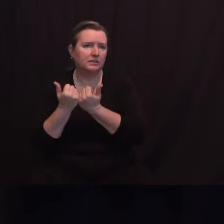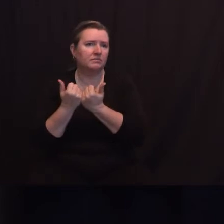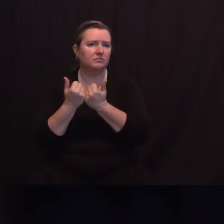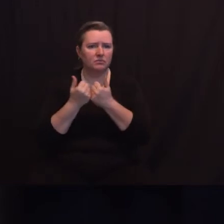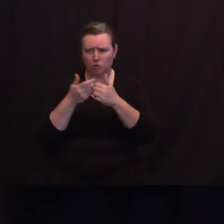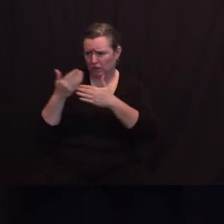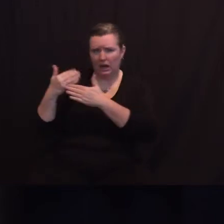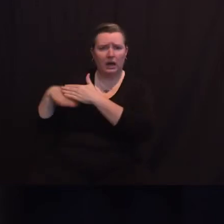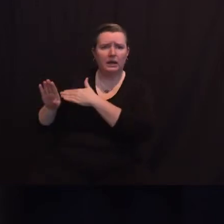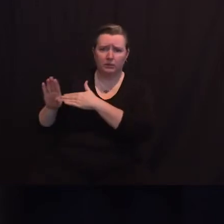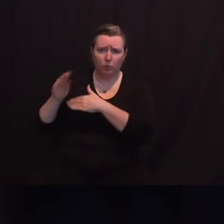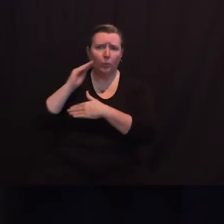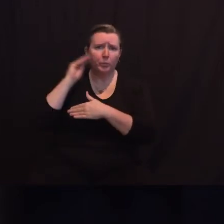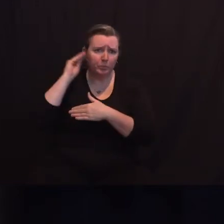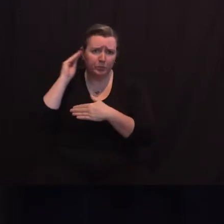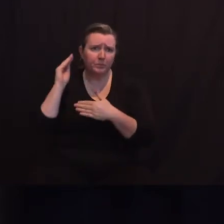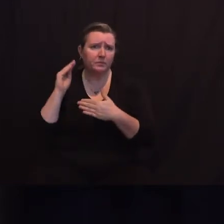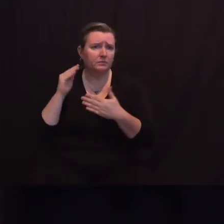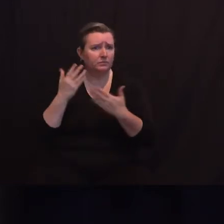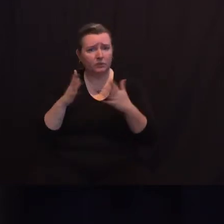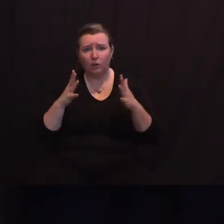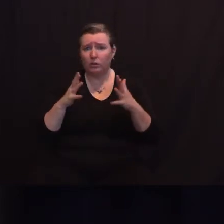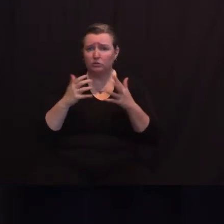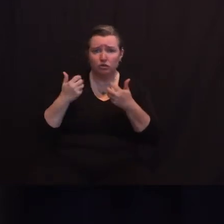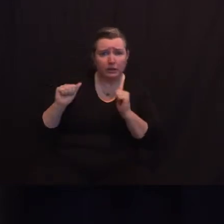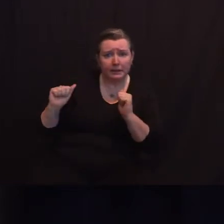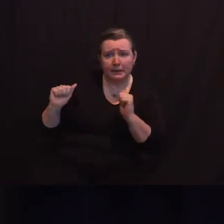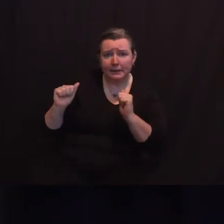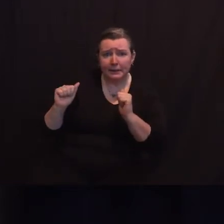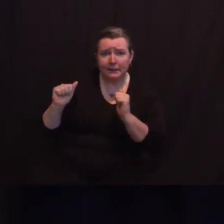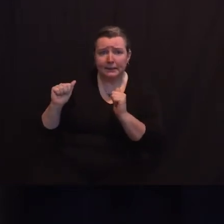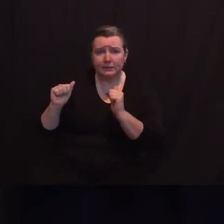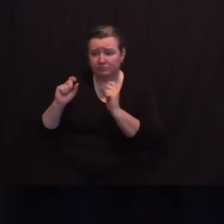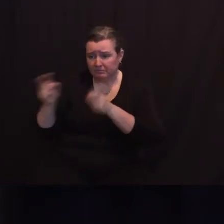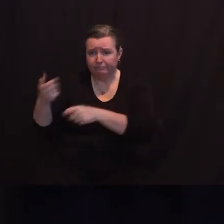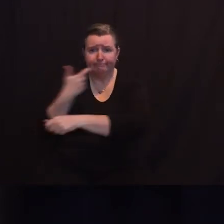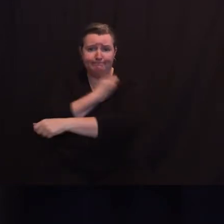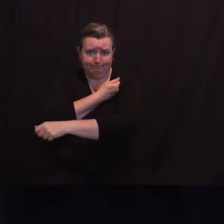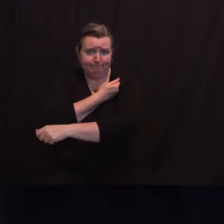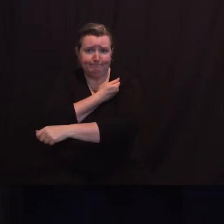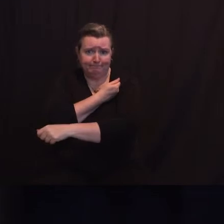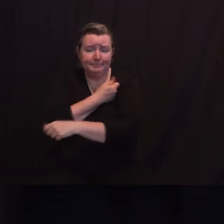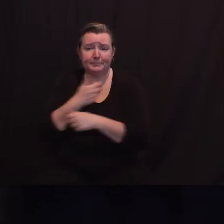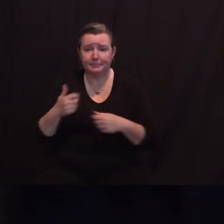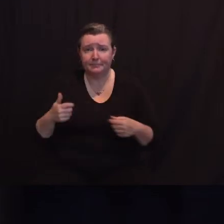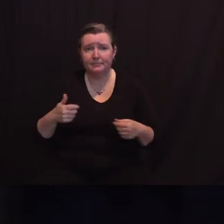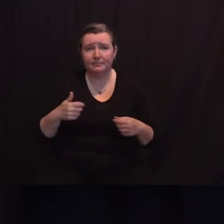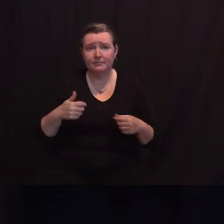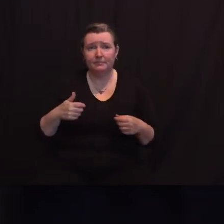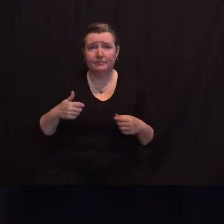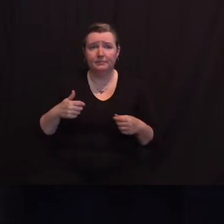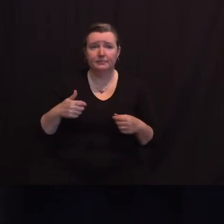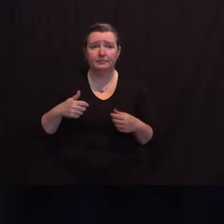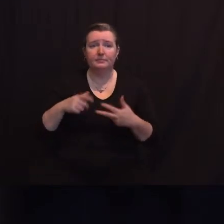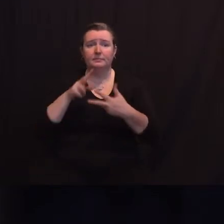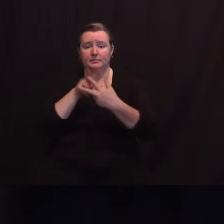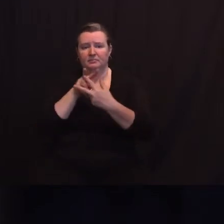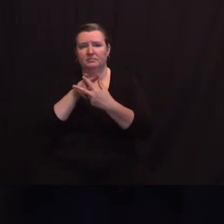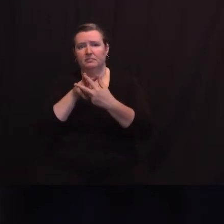going into the home to vaccinate the homebound, both with either Moderna or